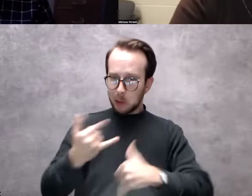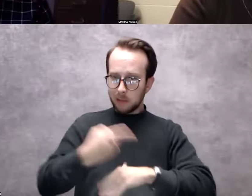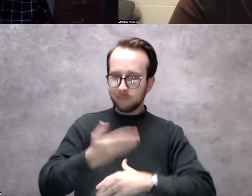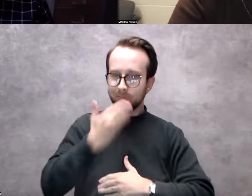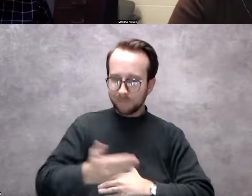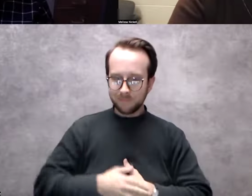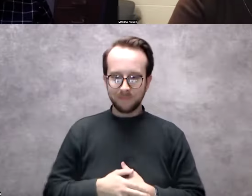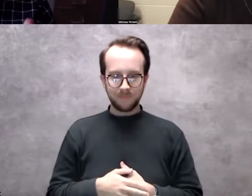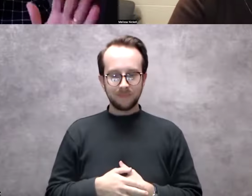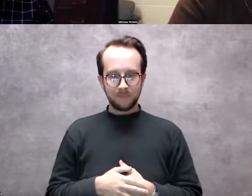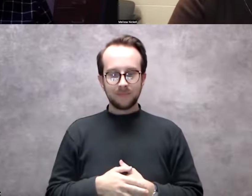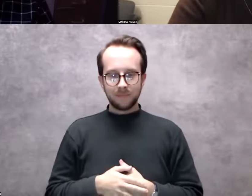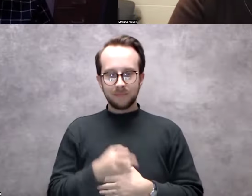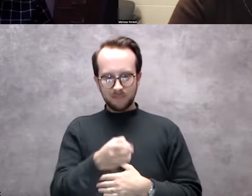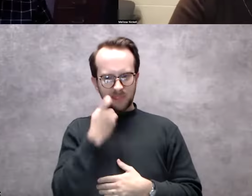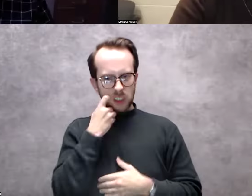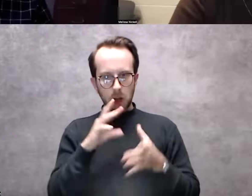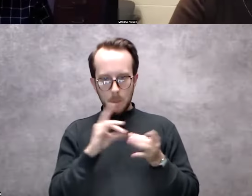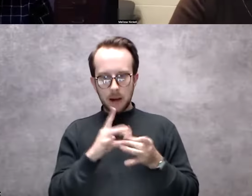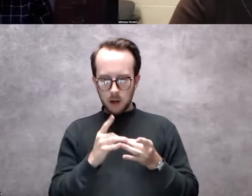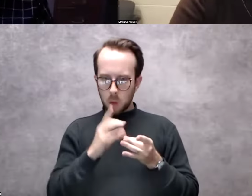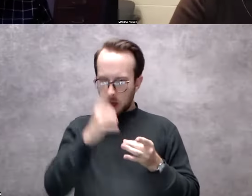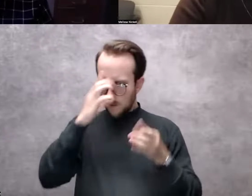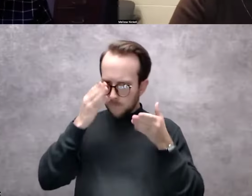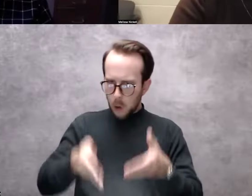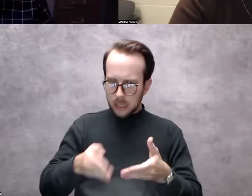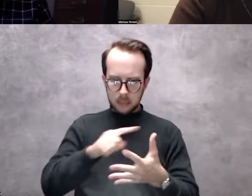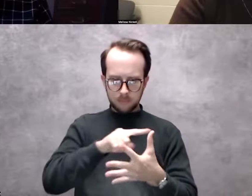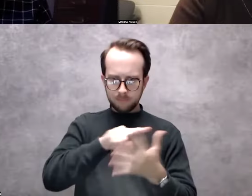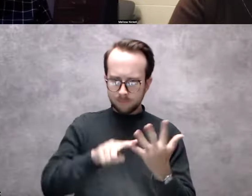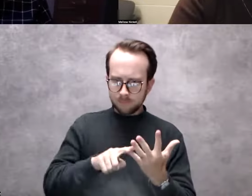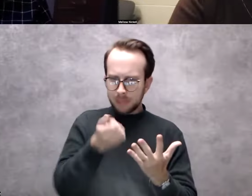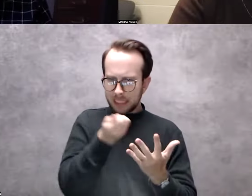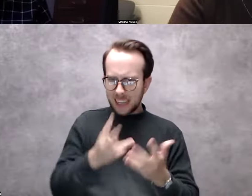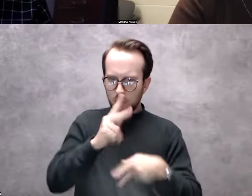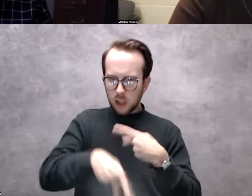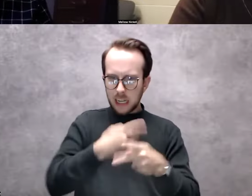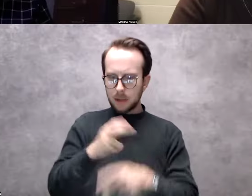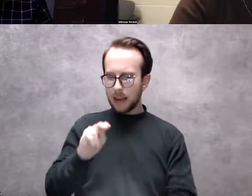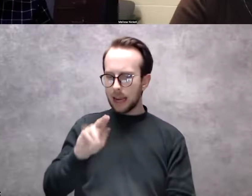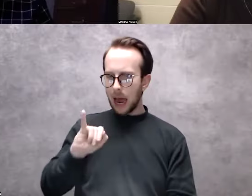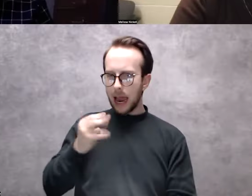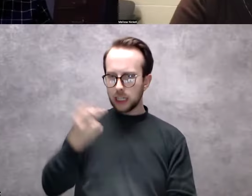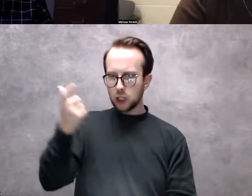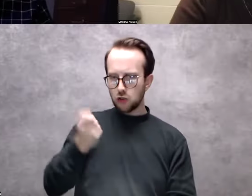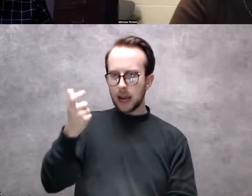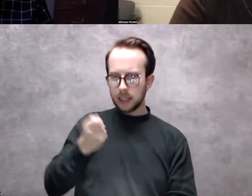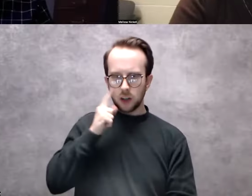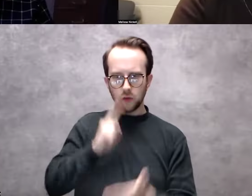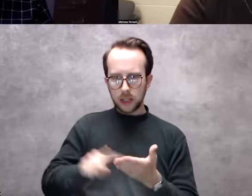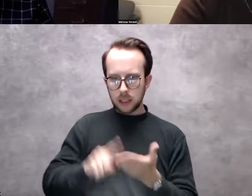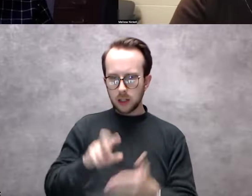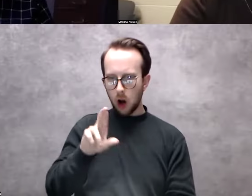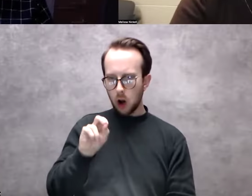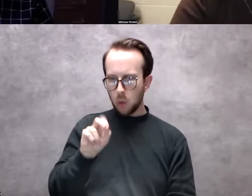as Melissa said, we're going to focus on one or several types of NIH grants, research grants, the